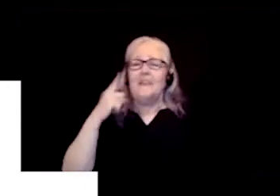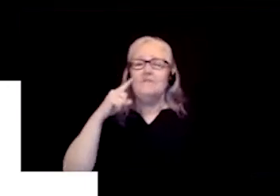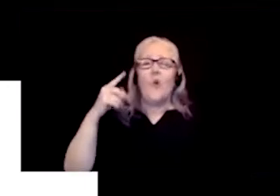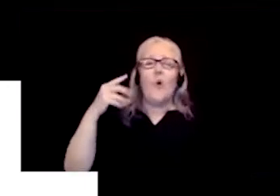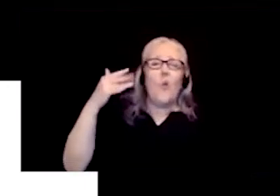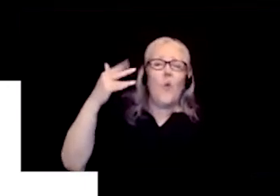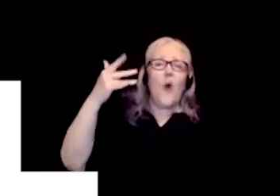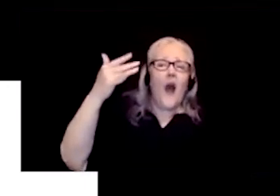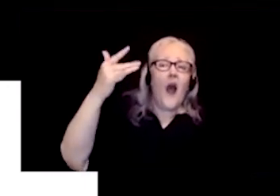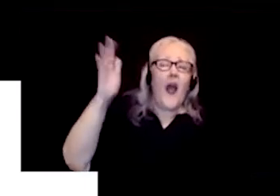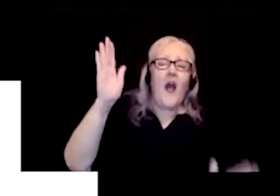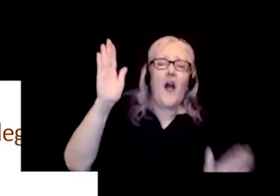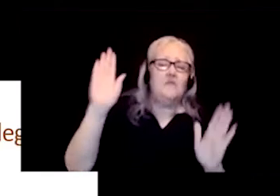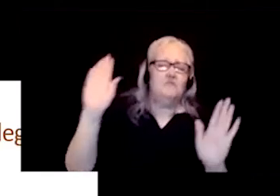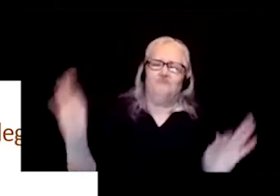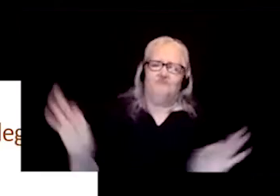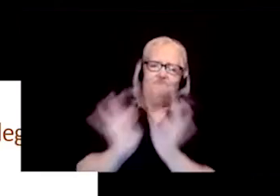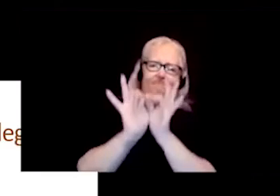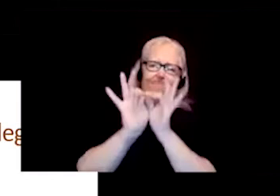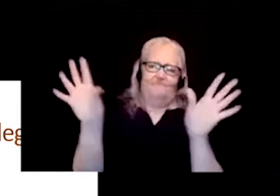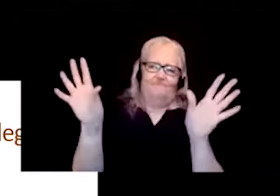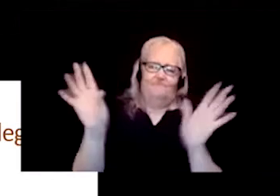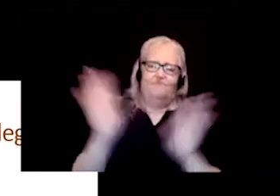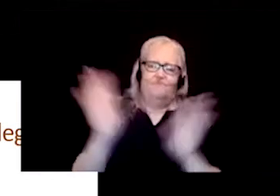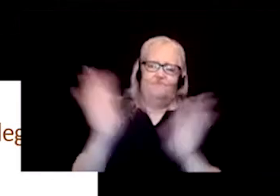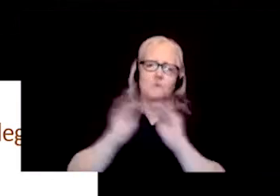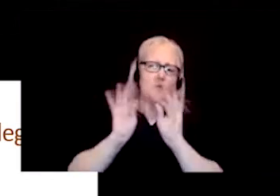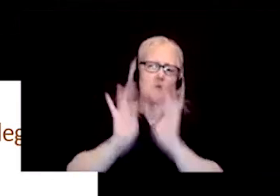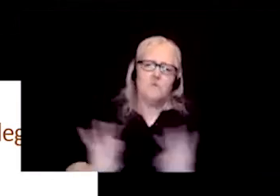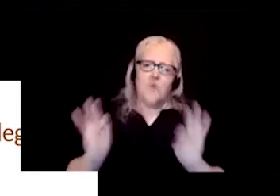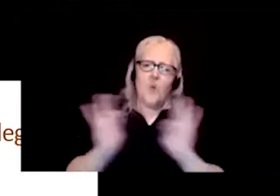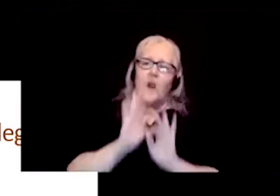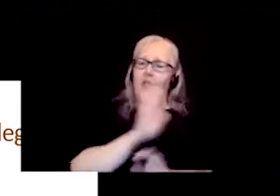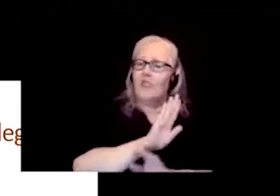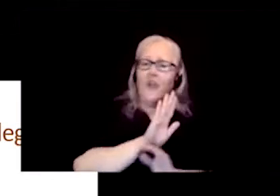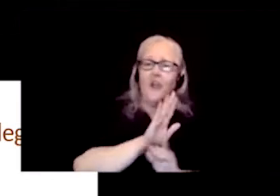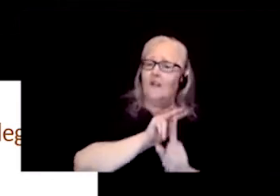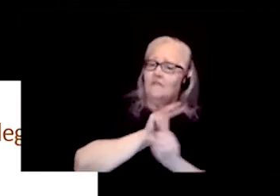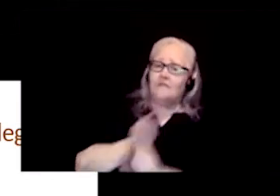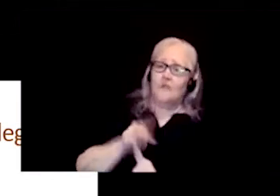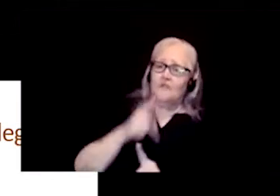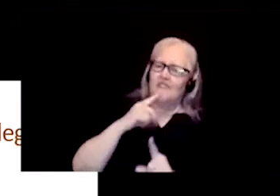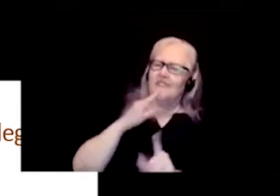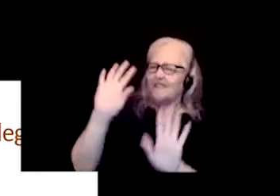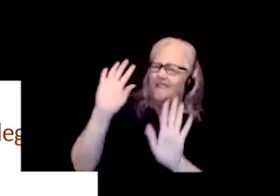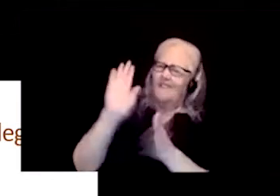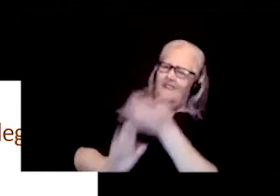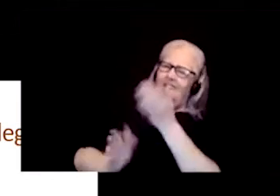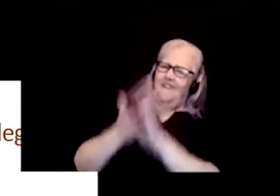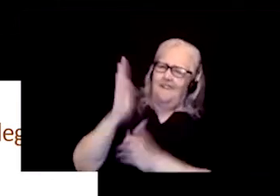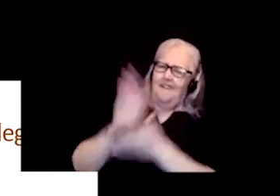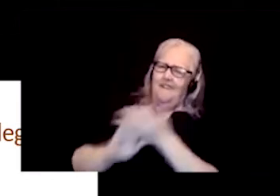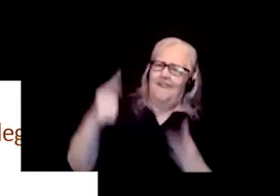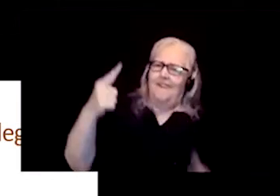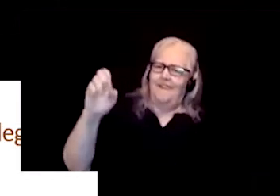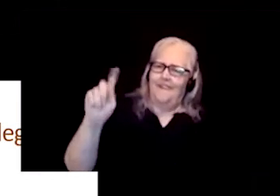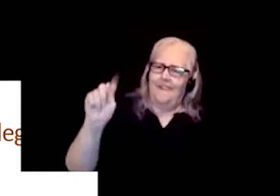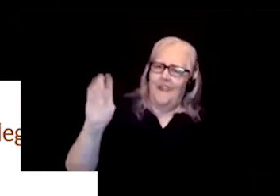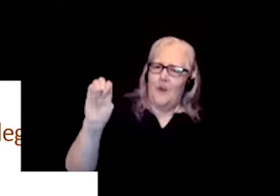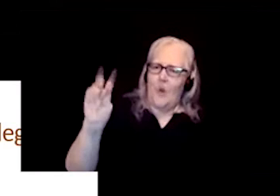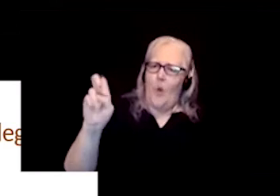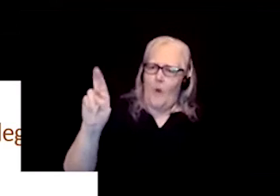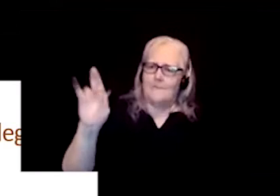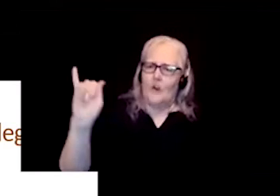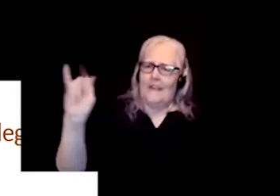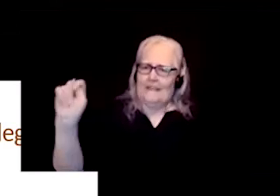Their argument is, get over it, right? Well, we have to connect the dots,